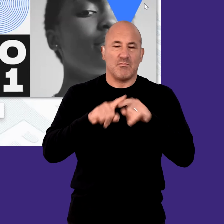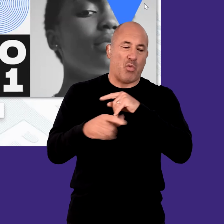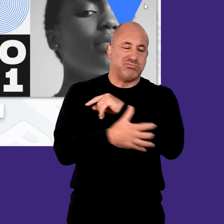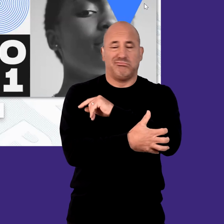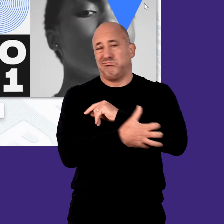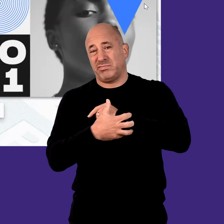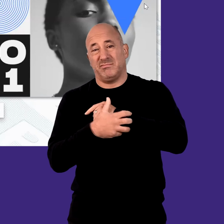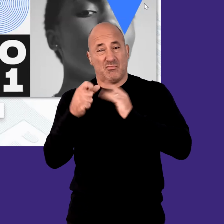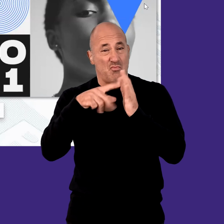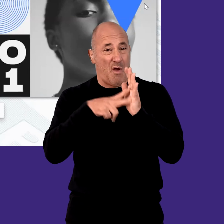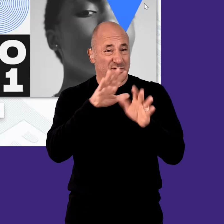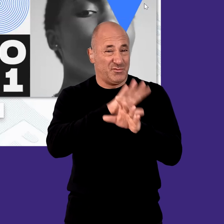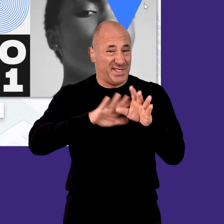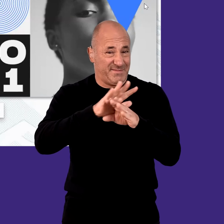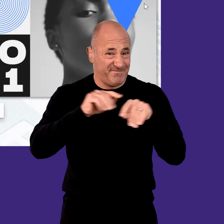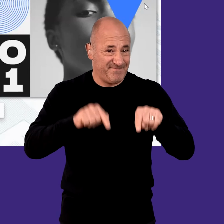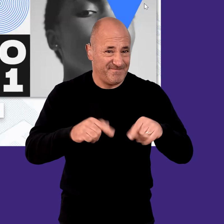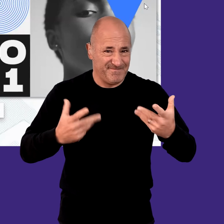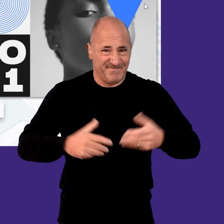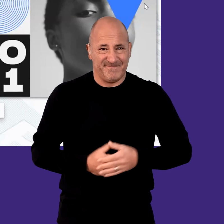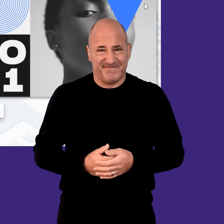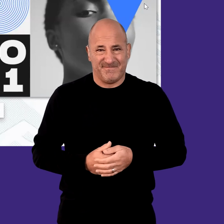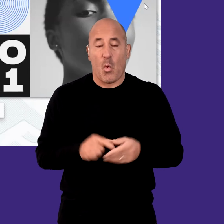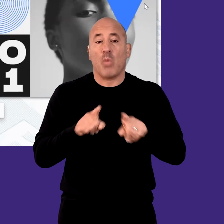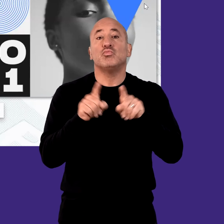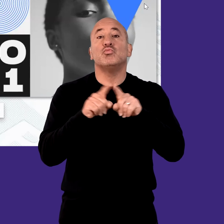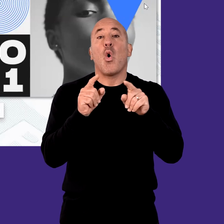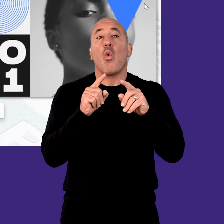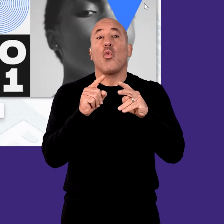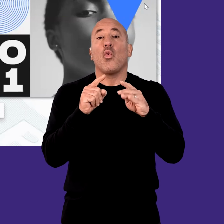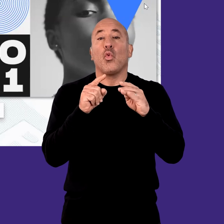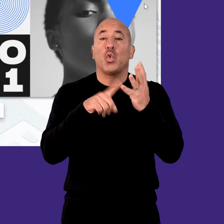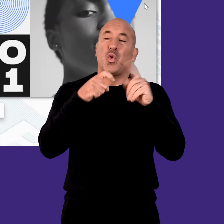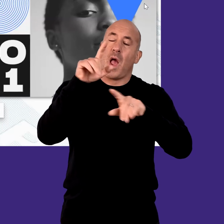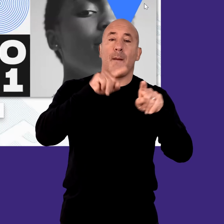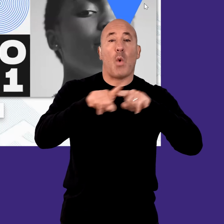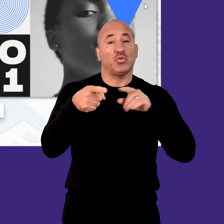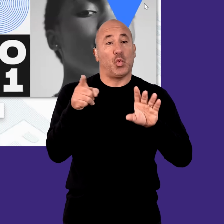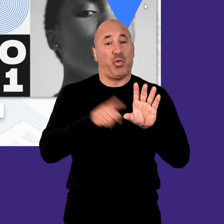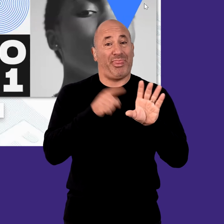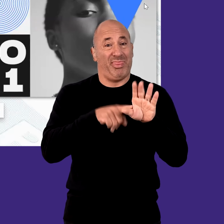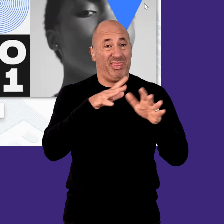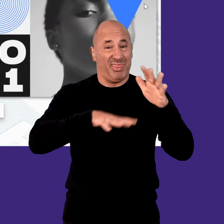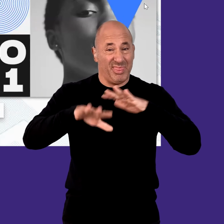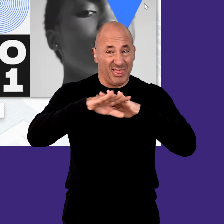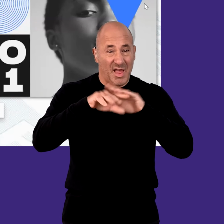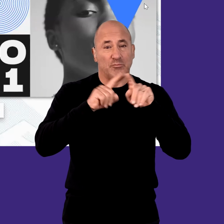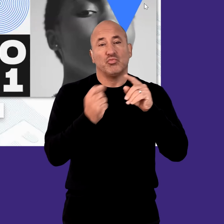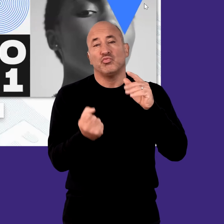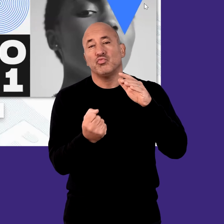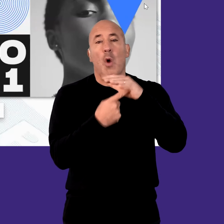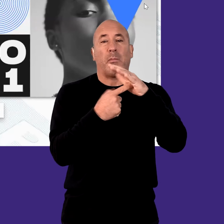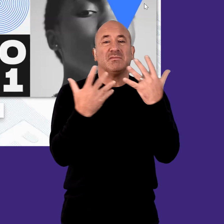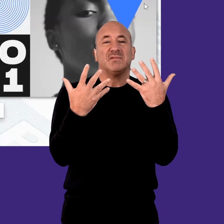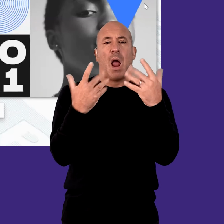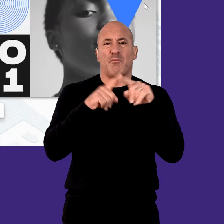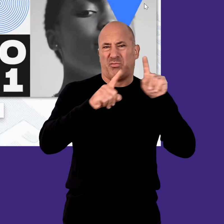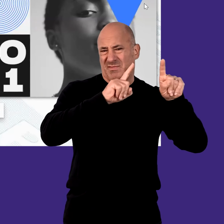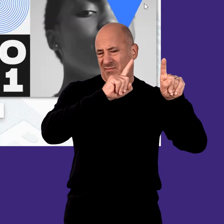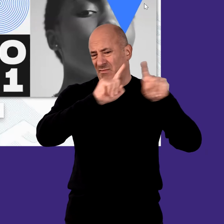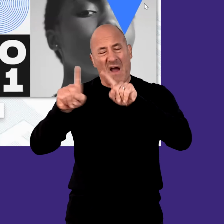of the most, is in the top 10% of the most deprived areas in the country. It's also the most youthful city